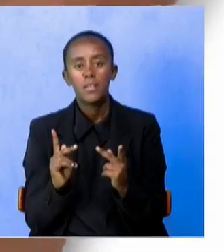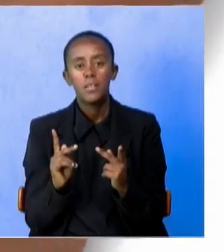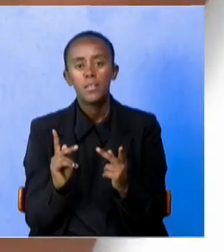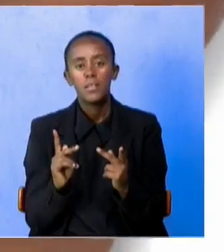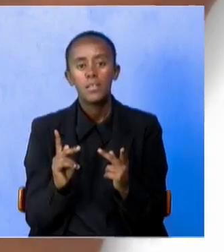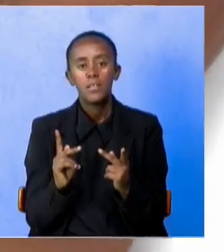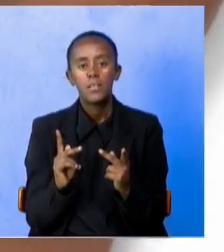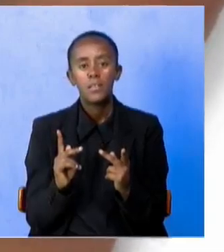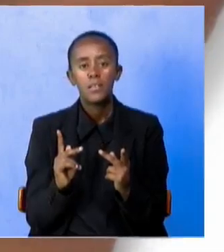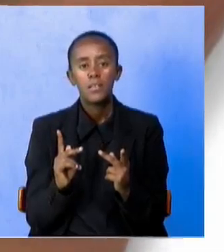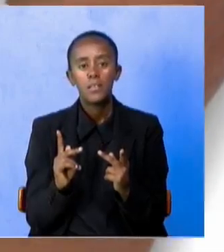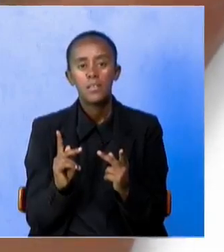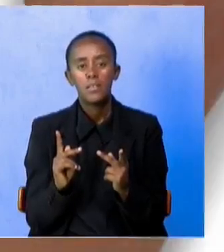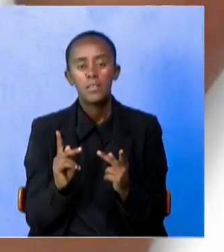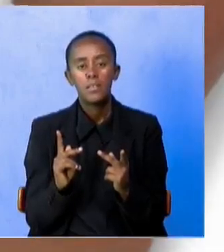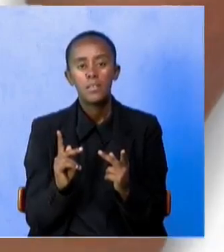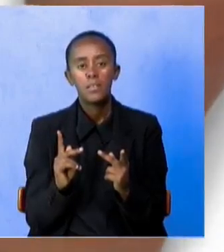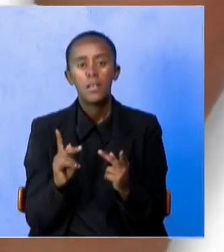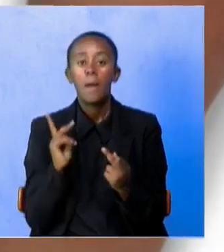perfect form.